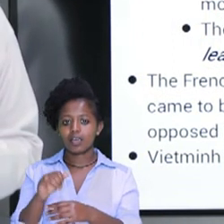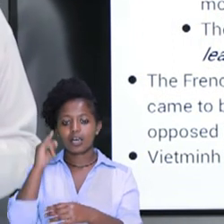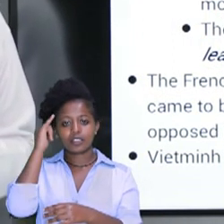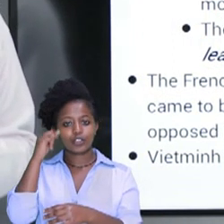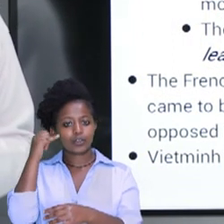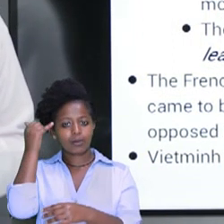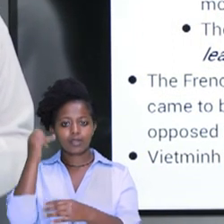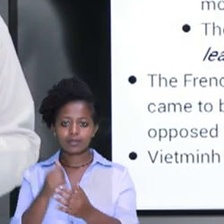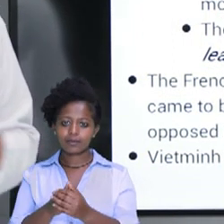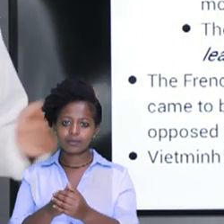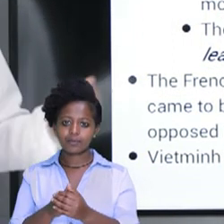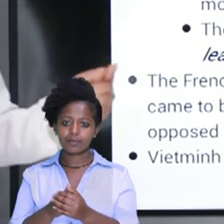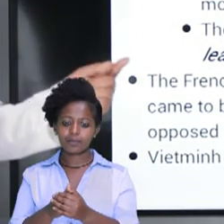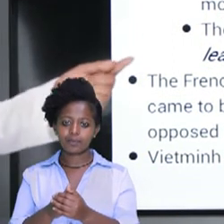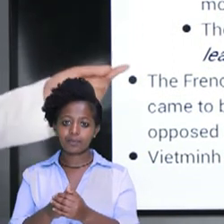Japan.